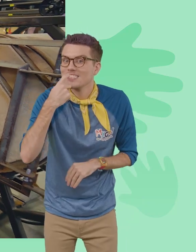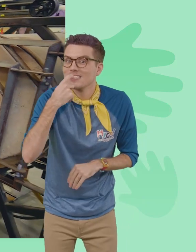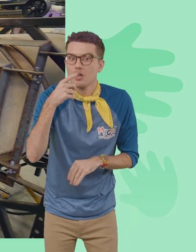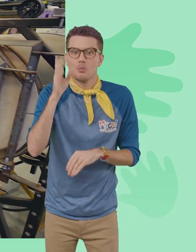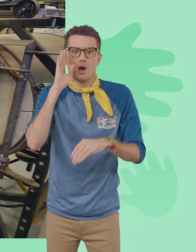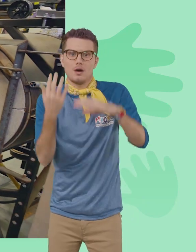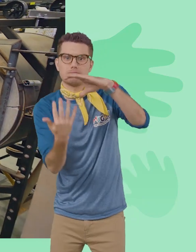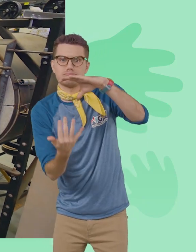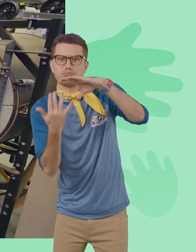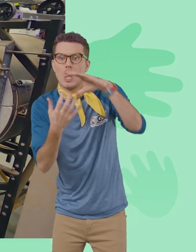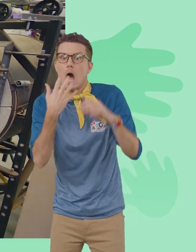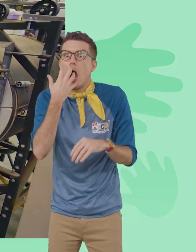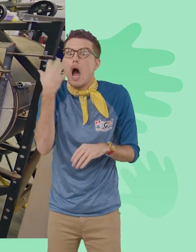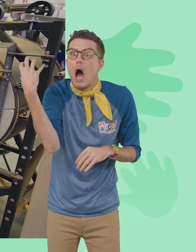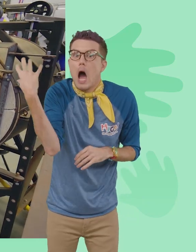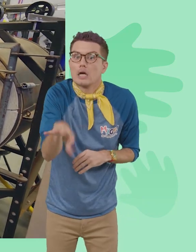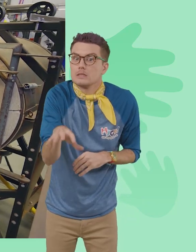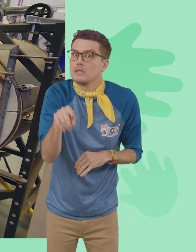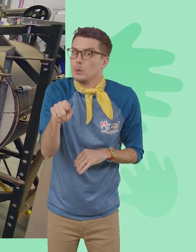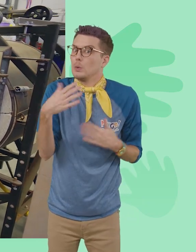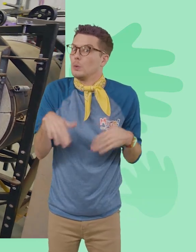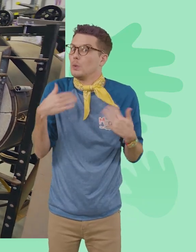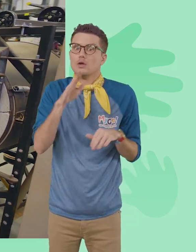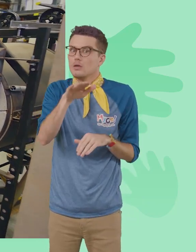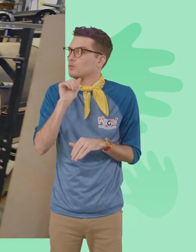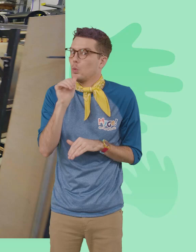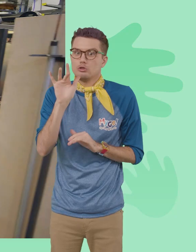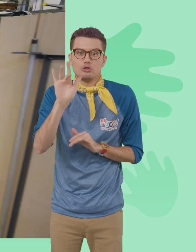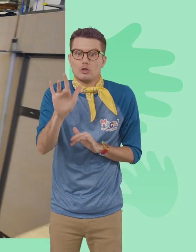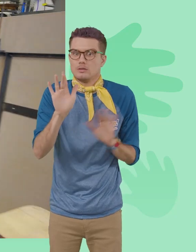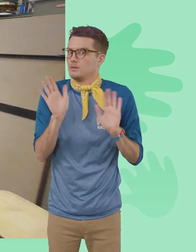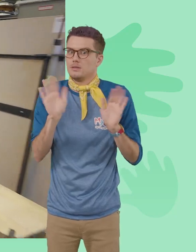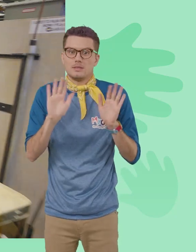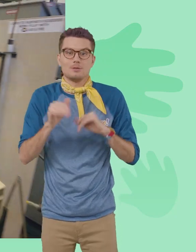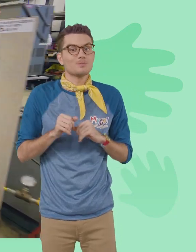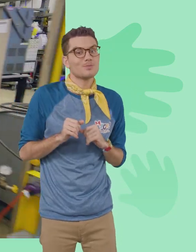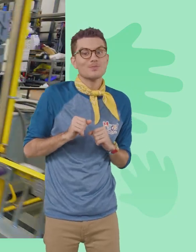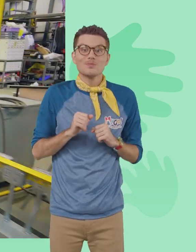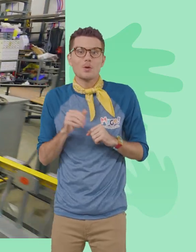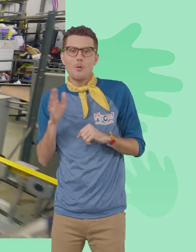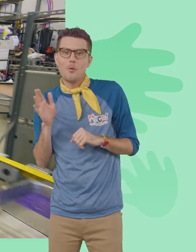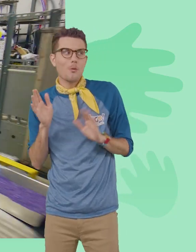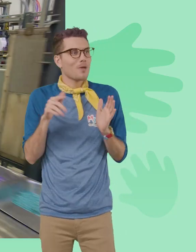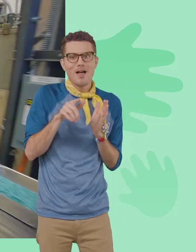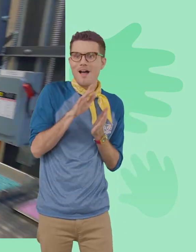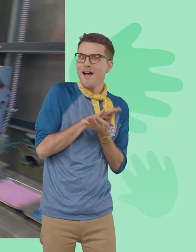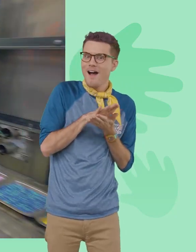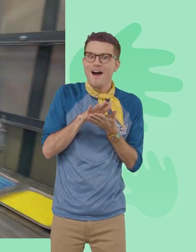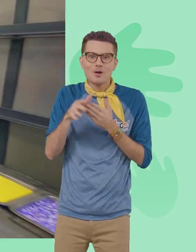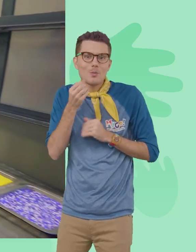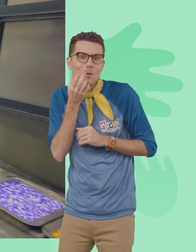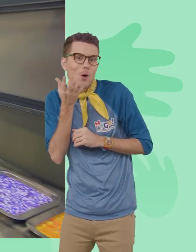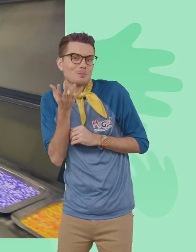it's really hot and it's fun. Definitely not going to touch that. Oh, it's nice and warm though. Whoa! Look